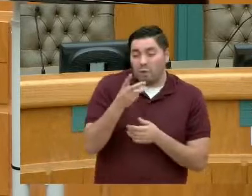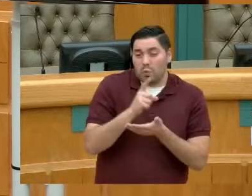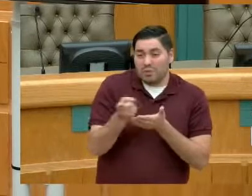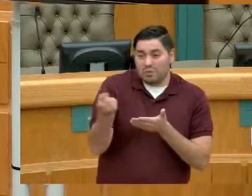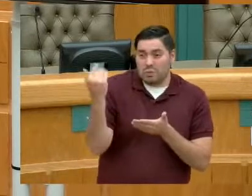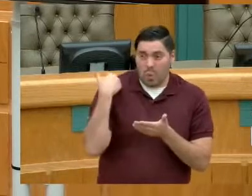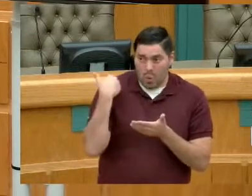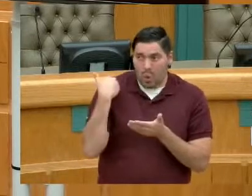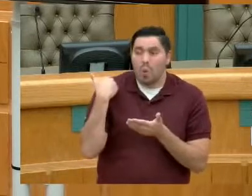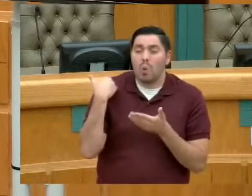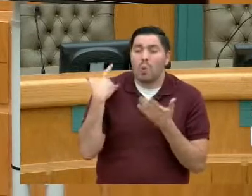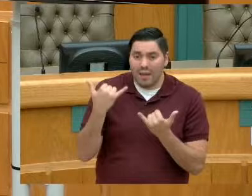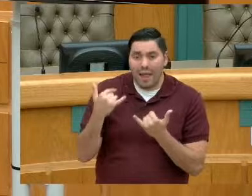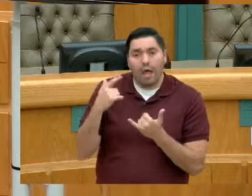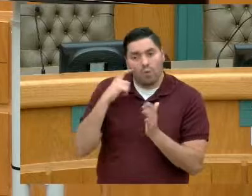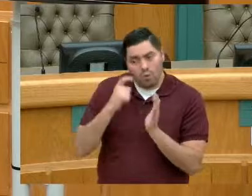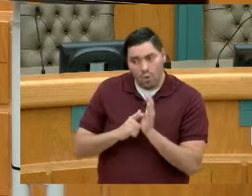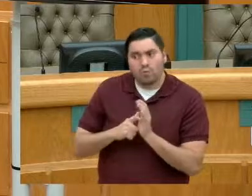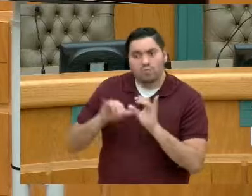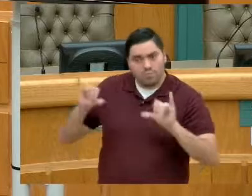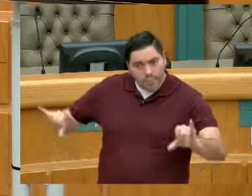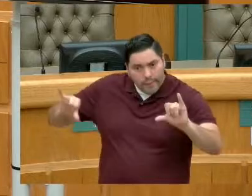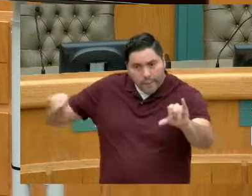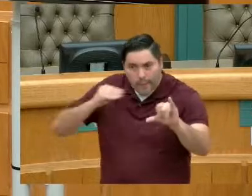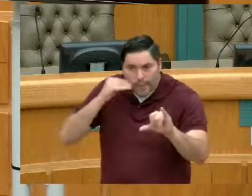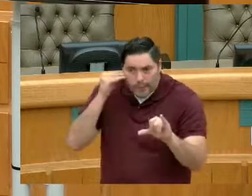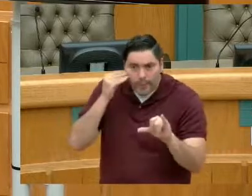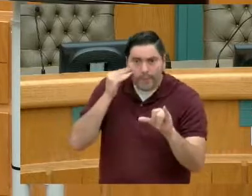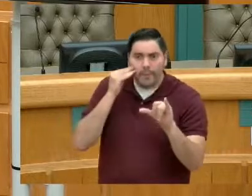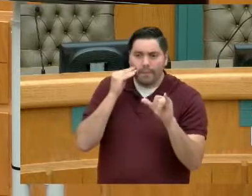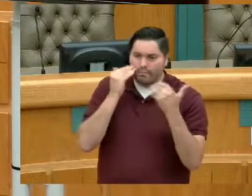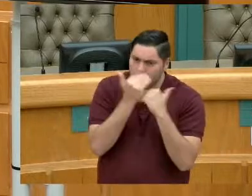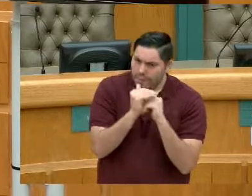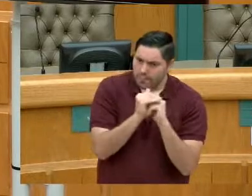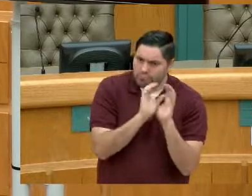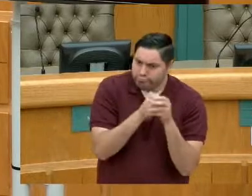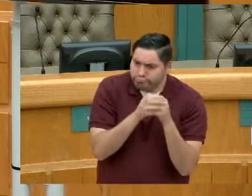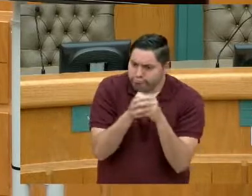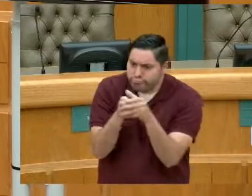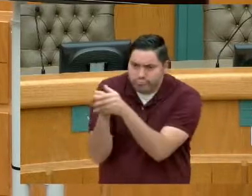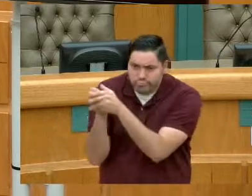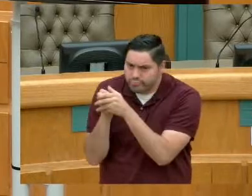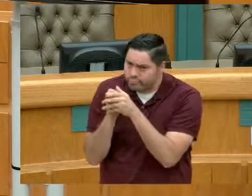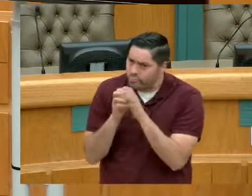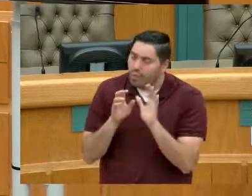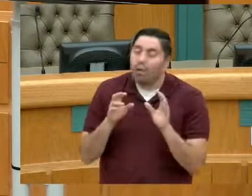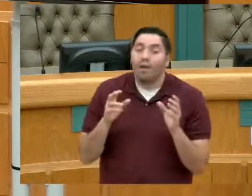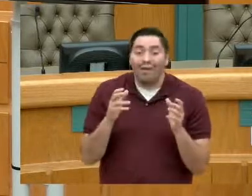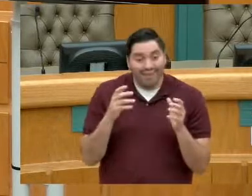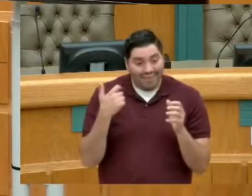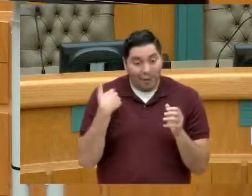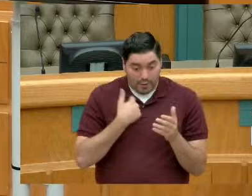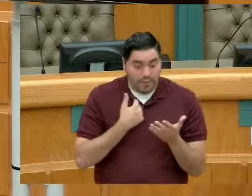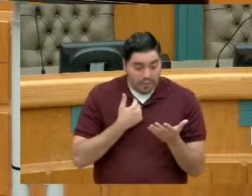As the weeks have passed, we have learned more about the virus, and based on these findings, we have made some recommendations and some changes. The